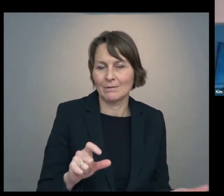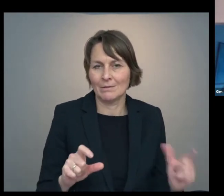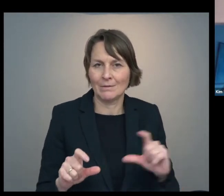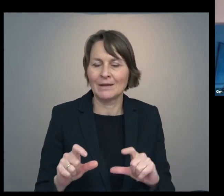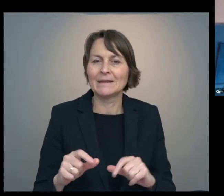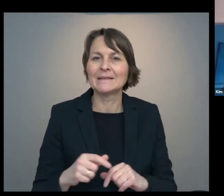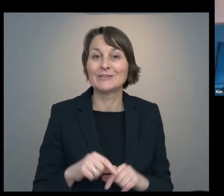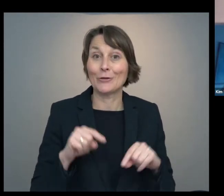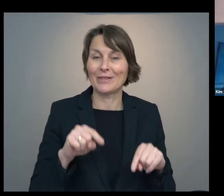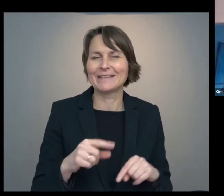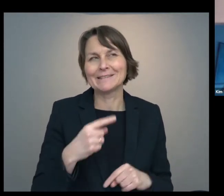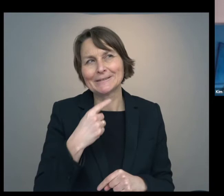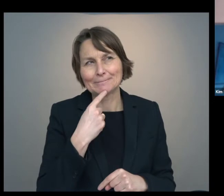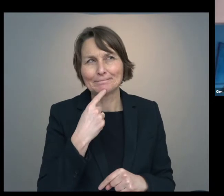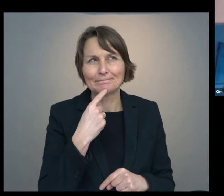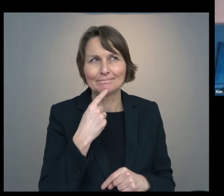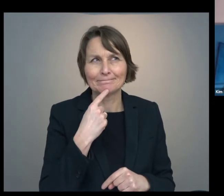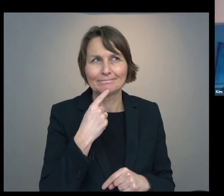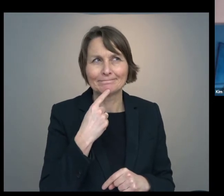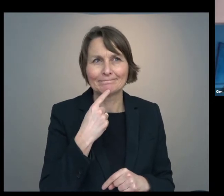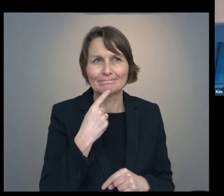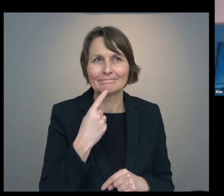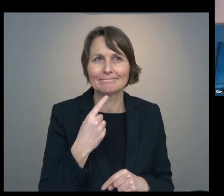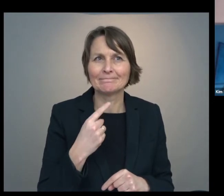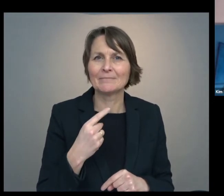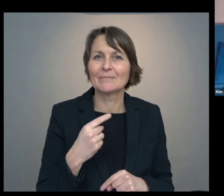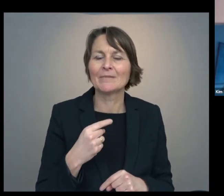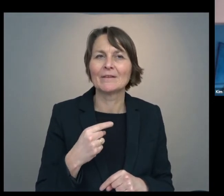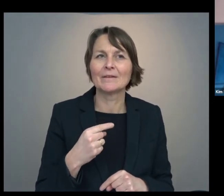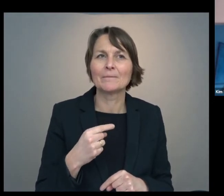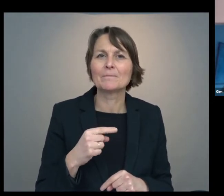of motivation that you really cannot